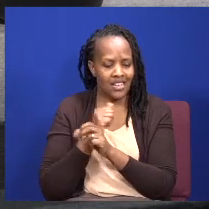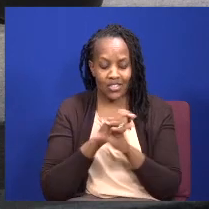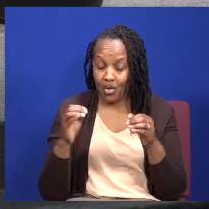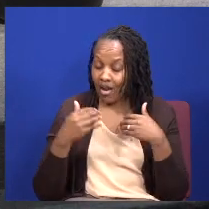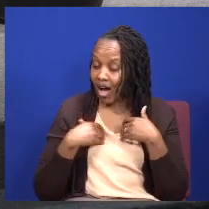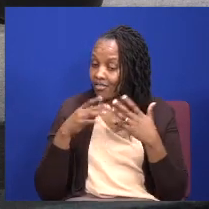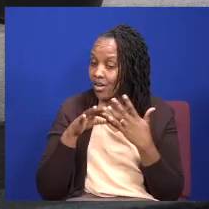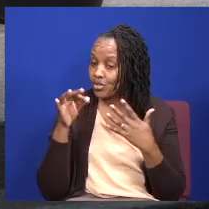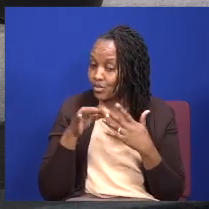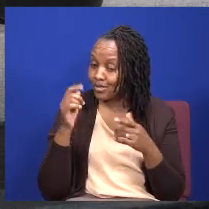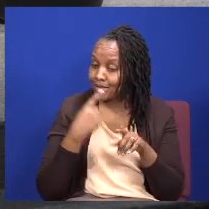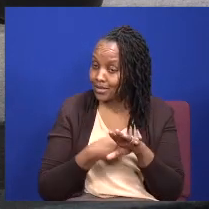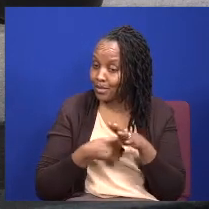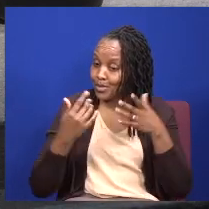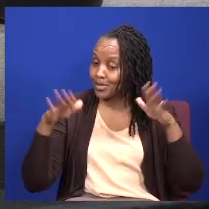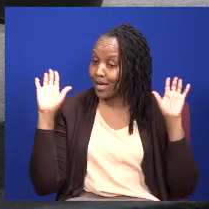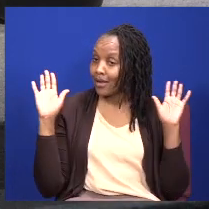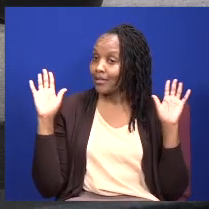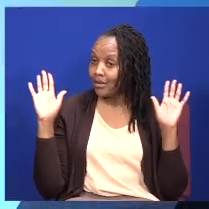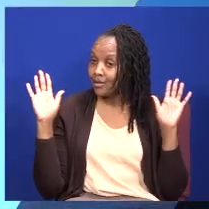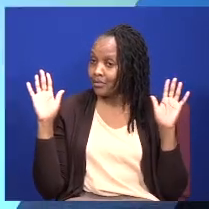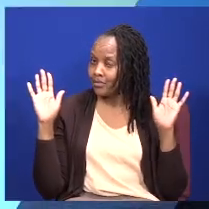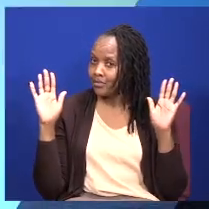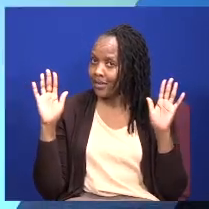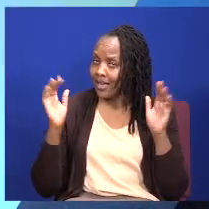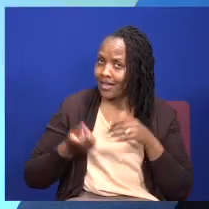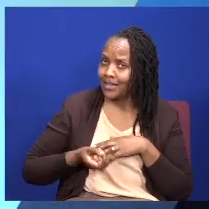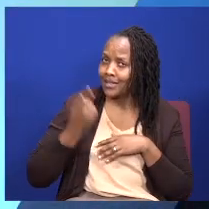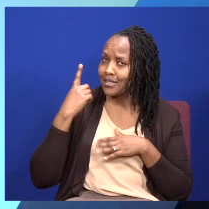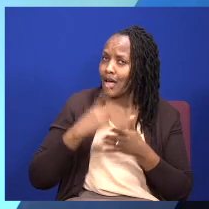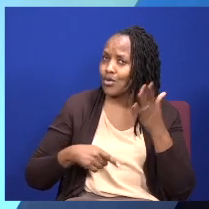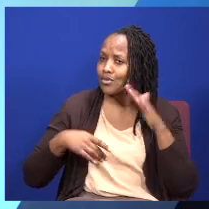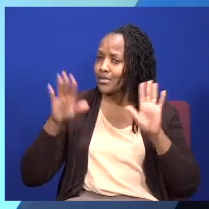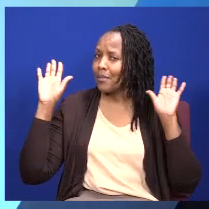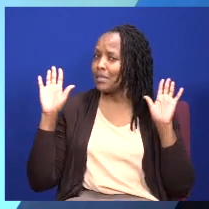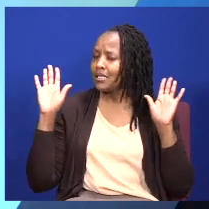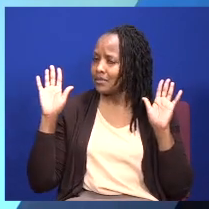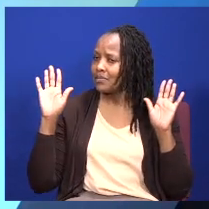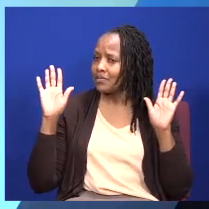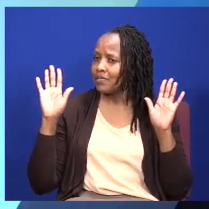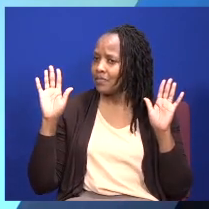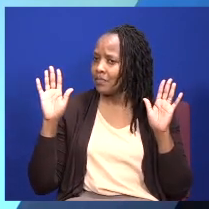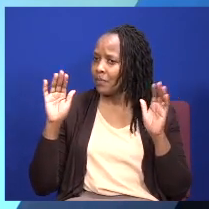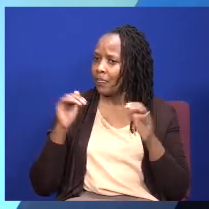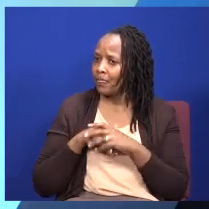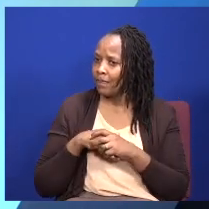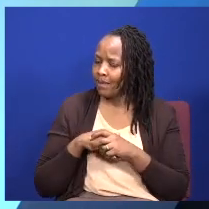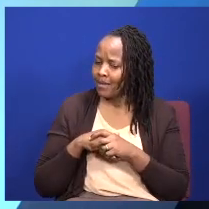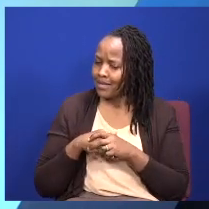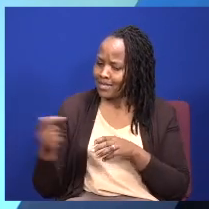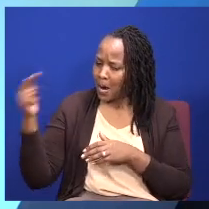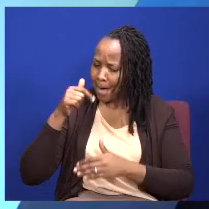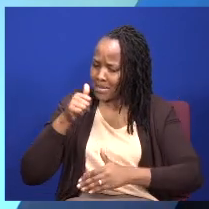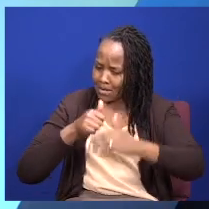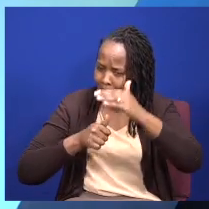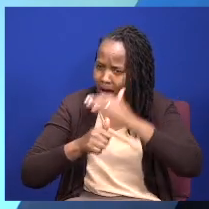choice. When we submit ourselves to God, we need to understand what submitting ourselves to God is. Submitting means coming under the